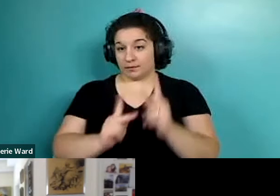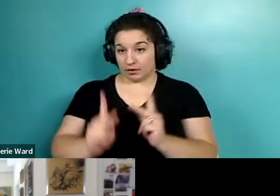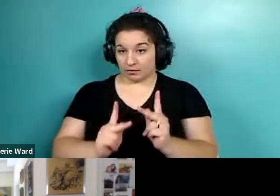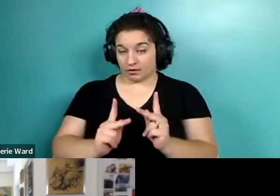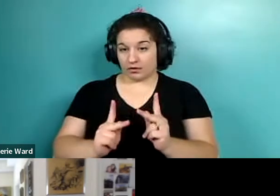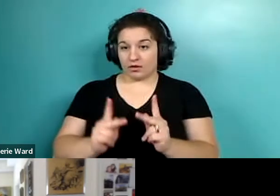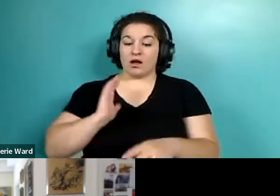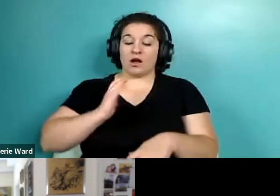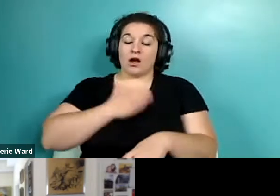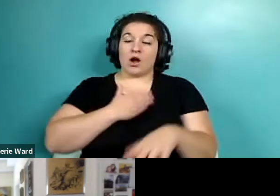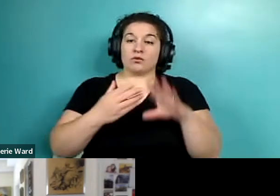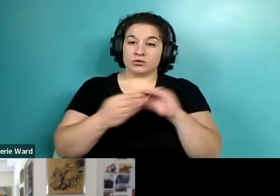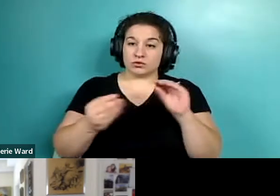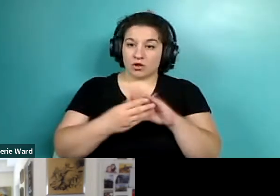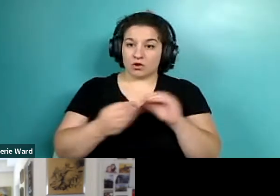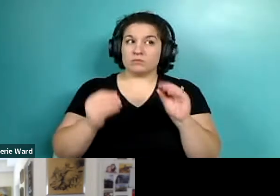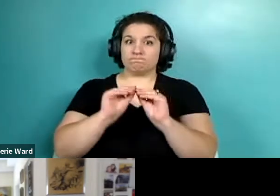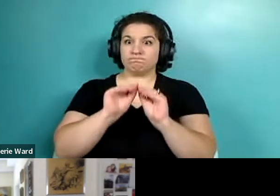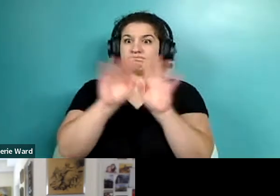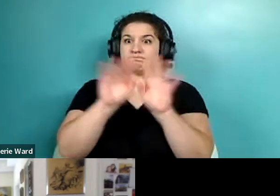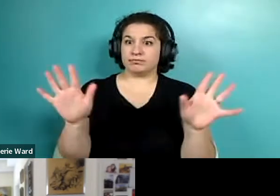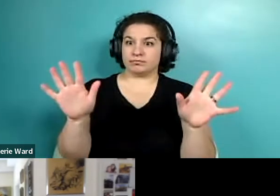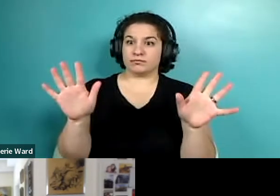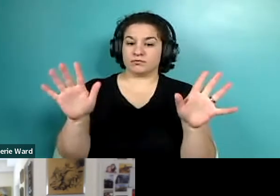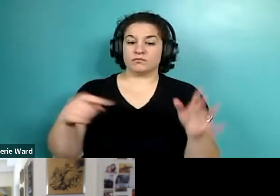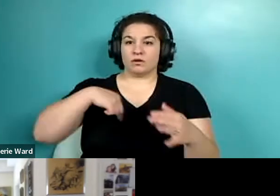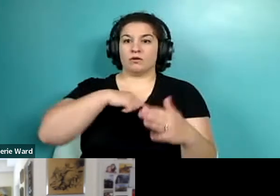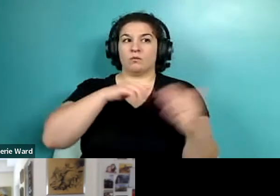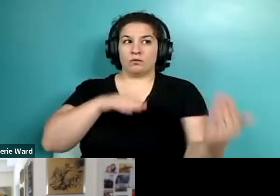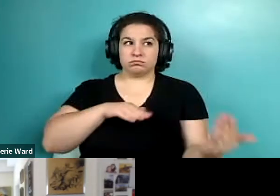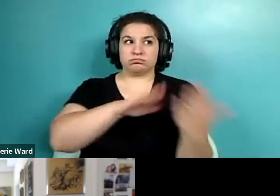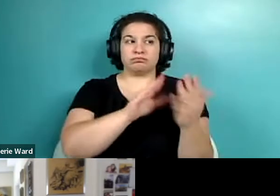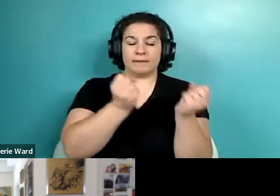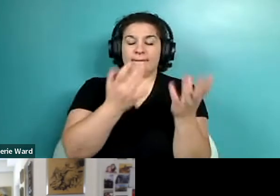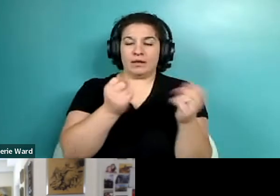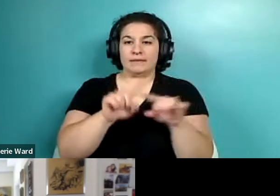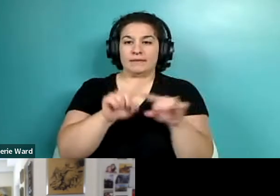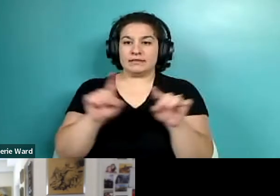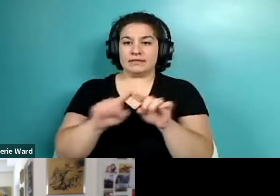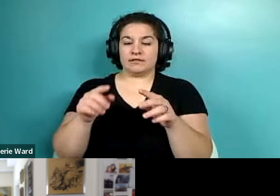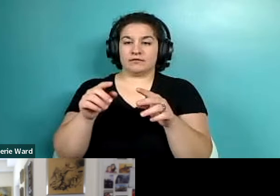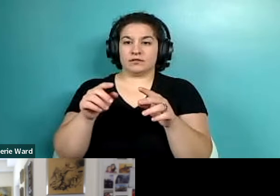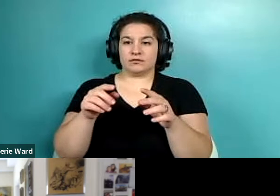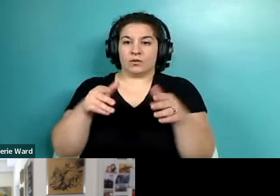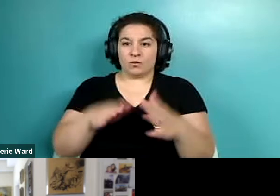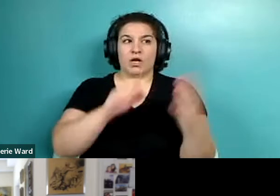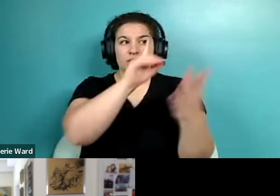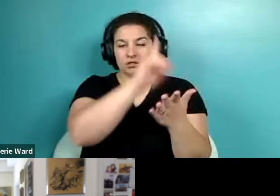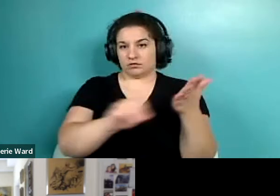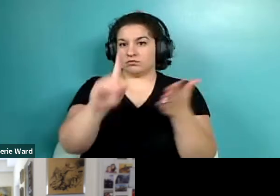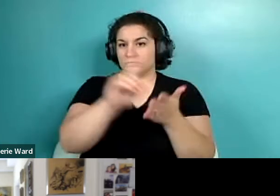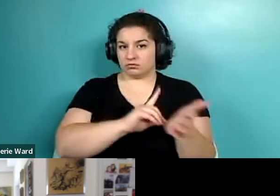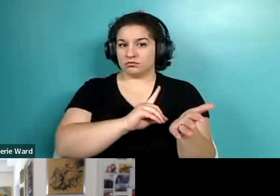pretty clear. We face various forms of discrimination. And I feel like I